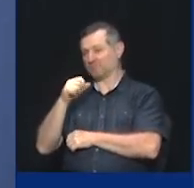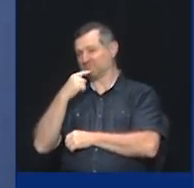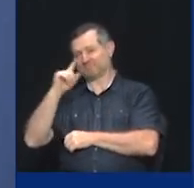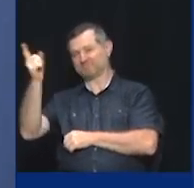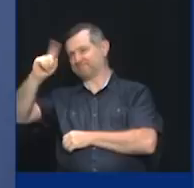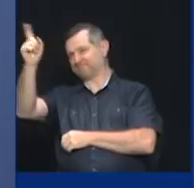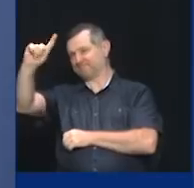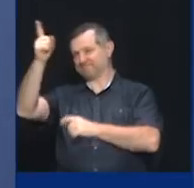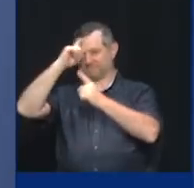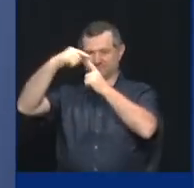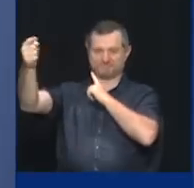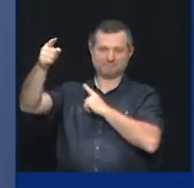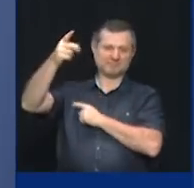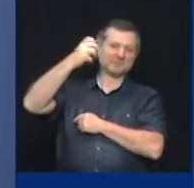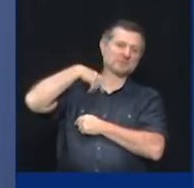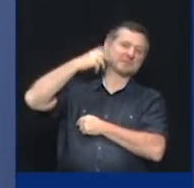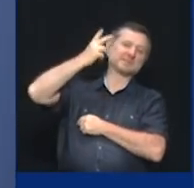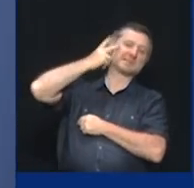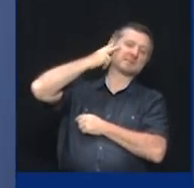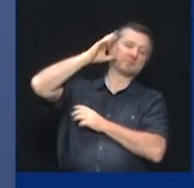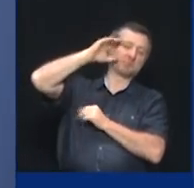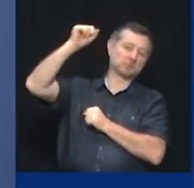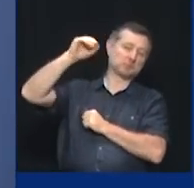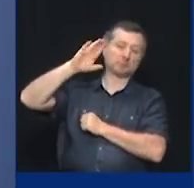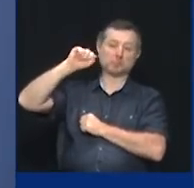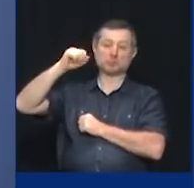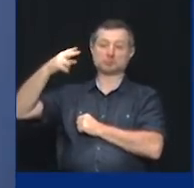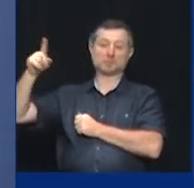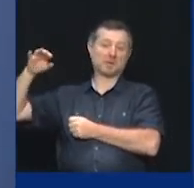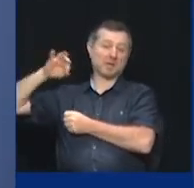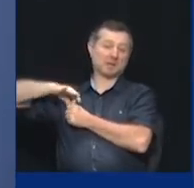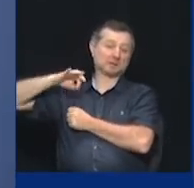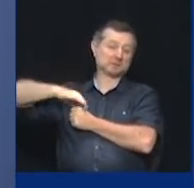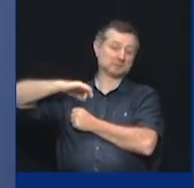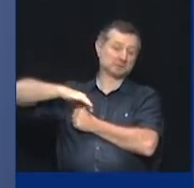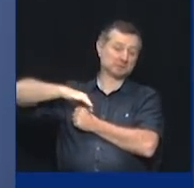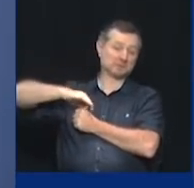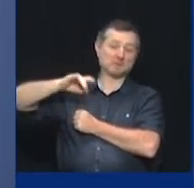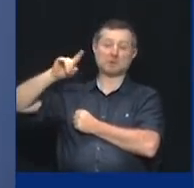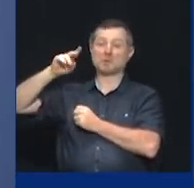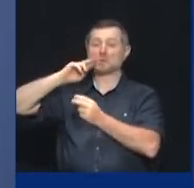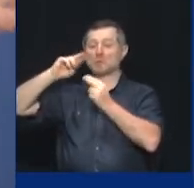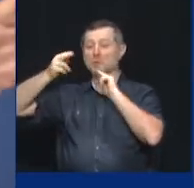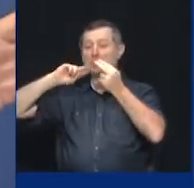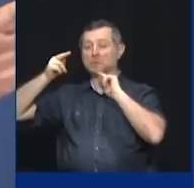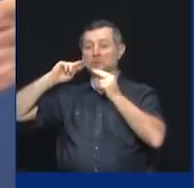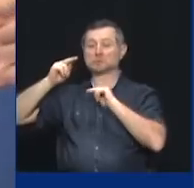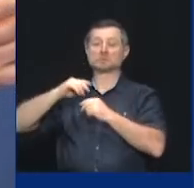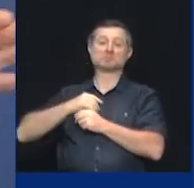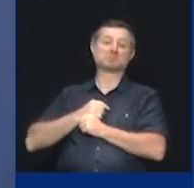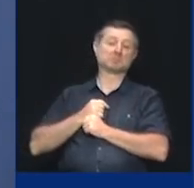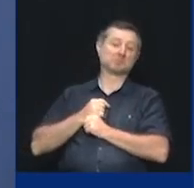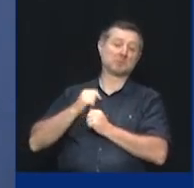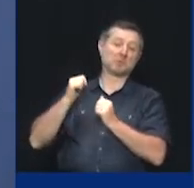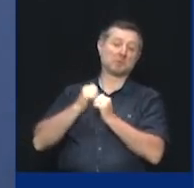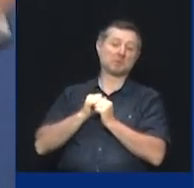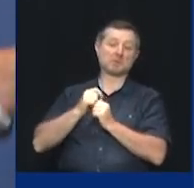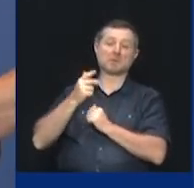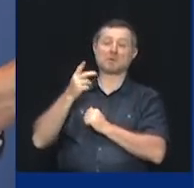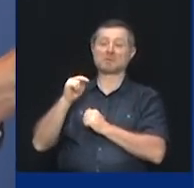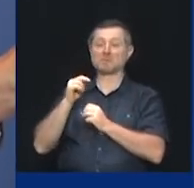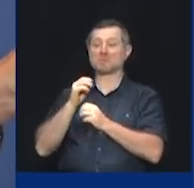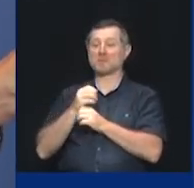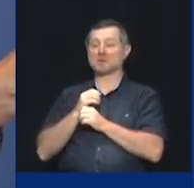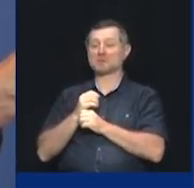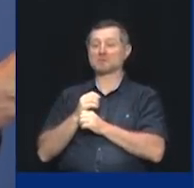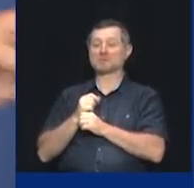is elected. I had been negotiating with the gun manufacturers. I said, oh, don't worry waiting, because Gore's